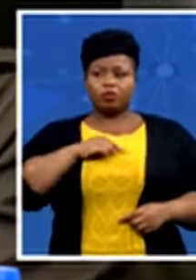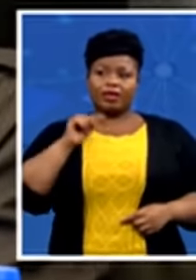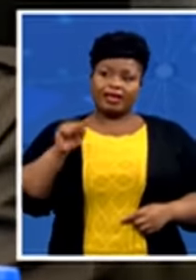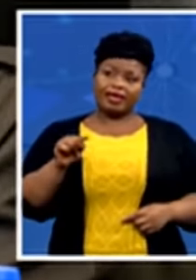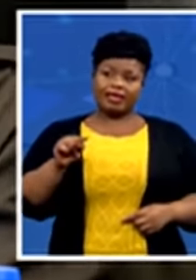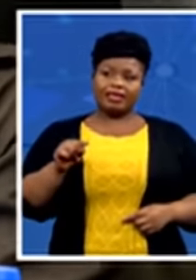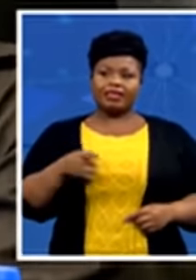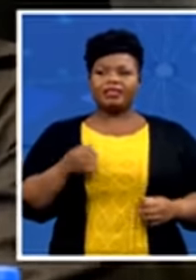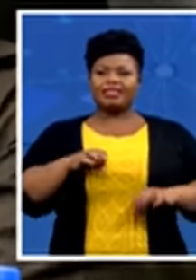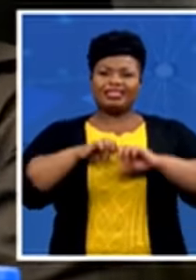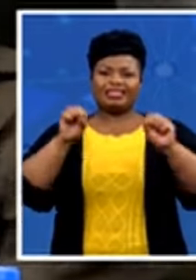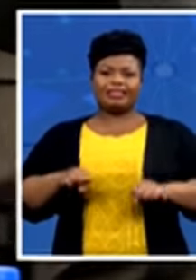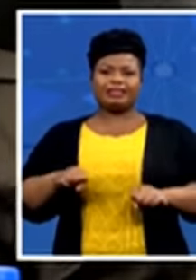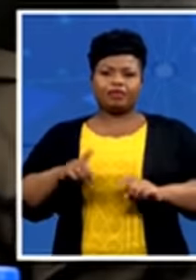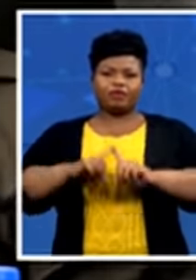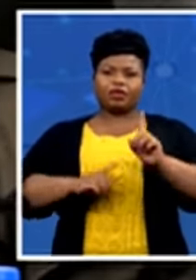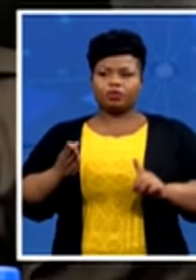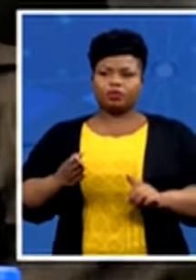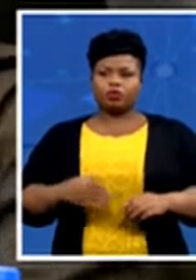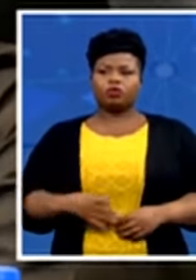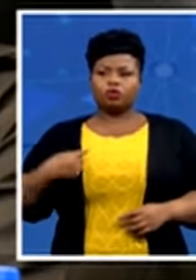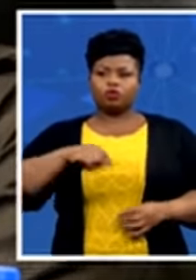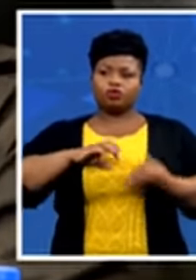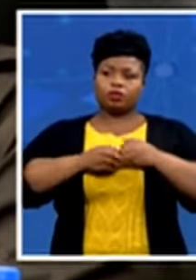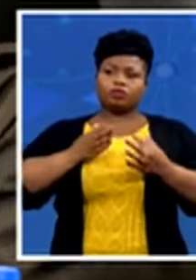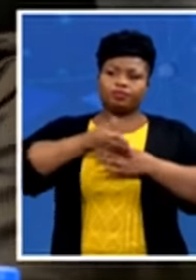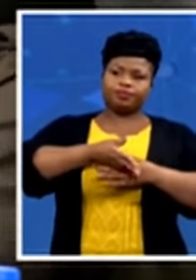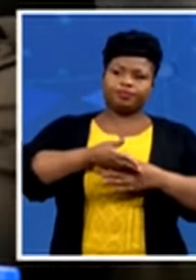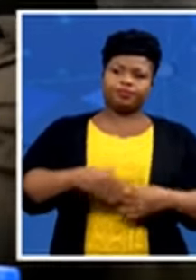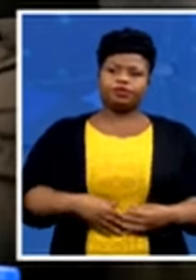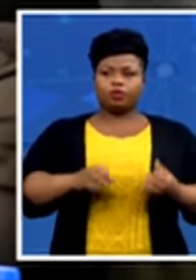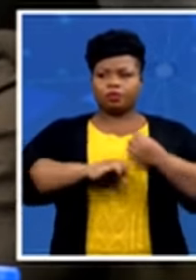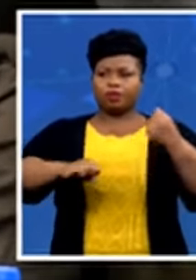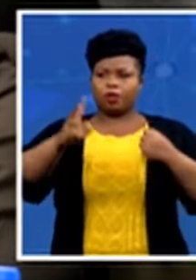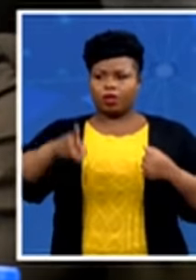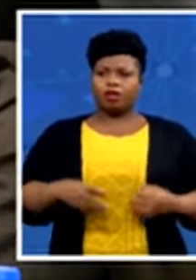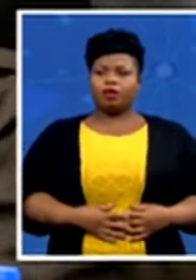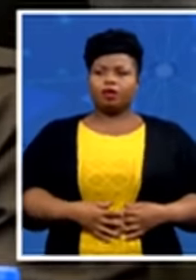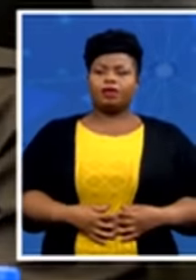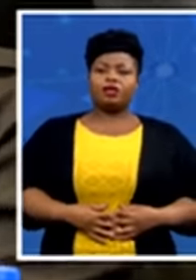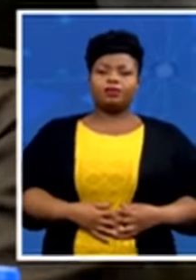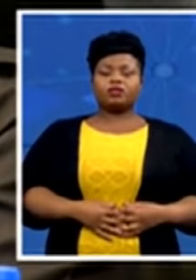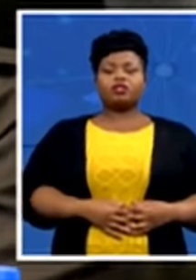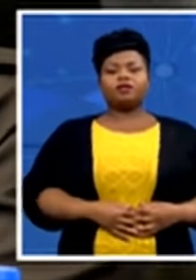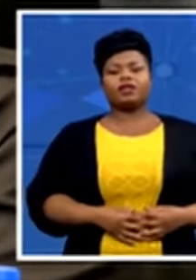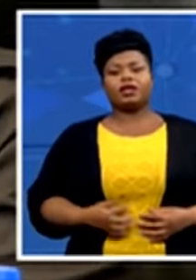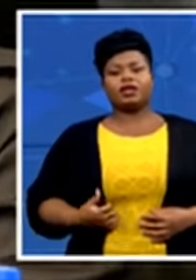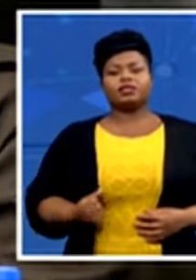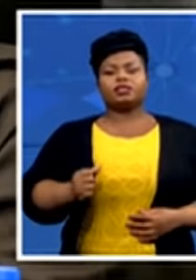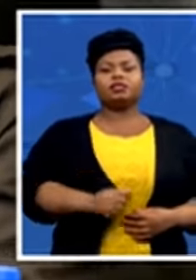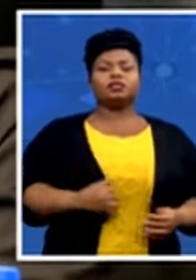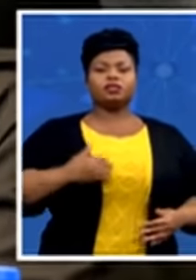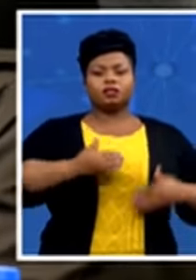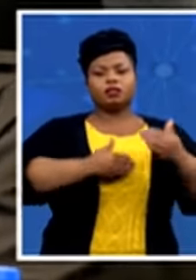are intervening to extend. And then in the process, we clear all the backlog,